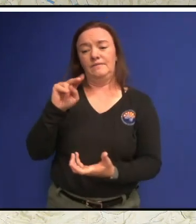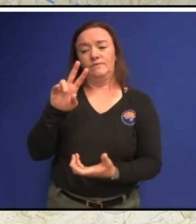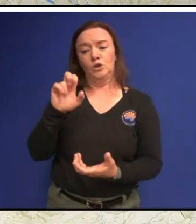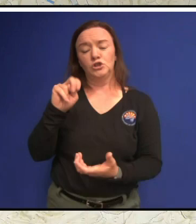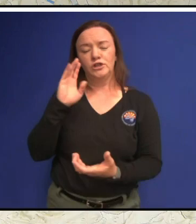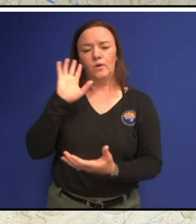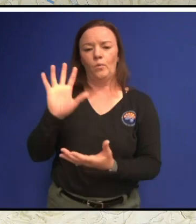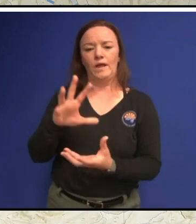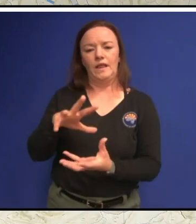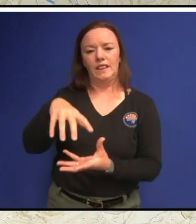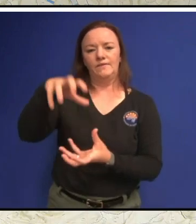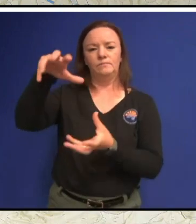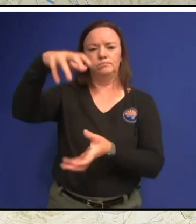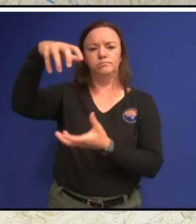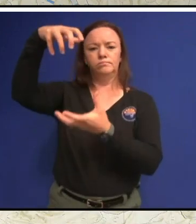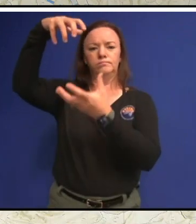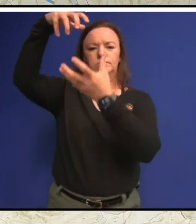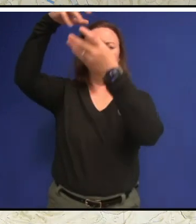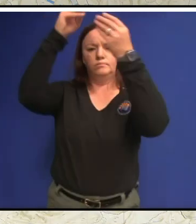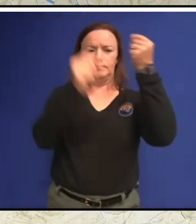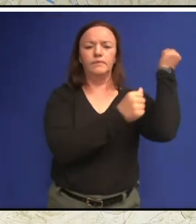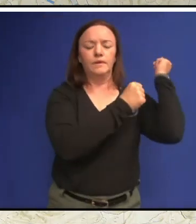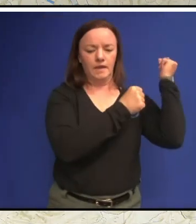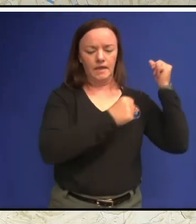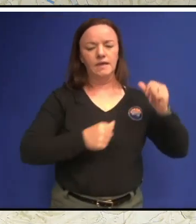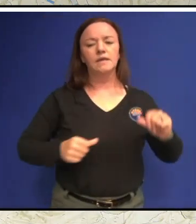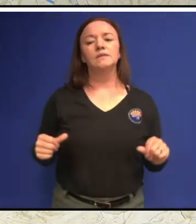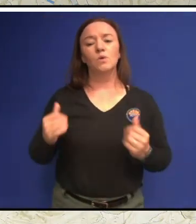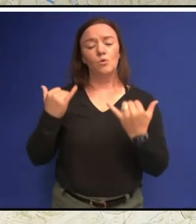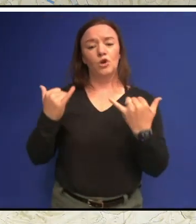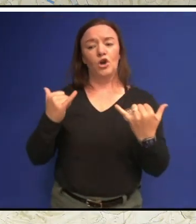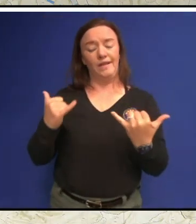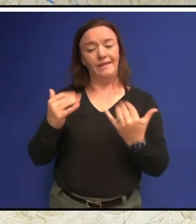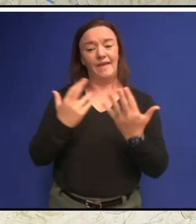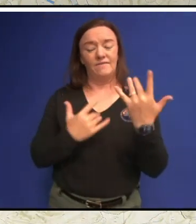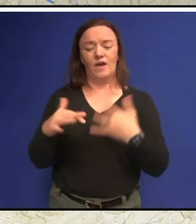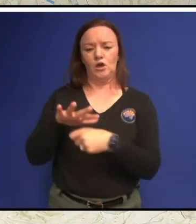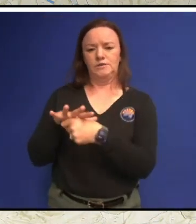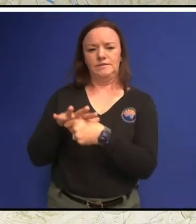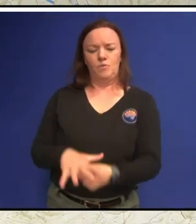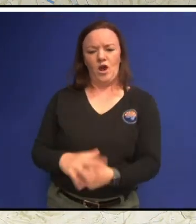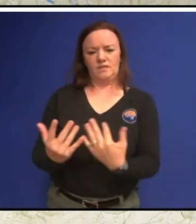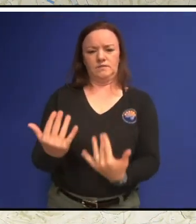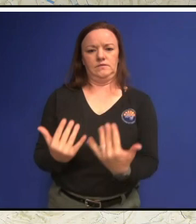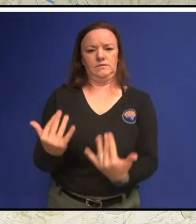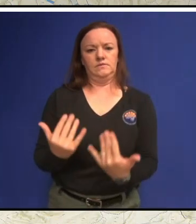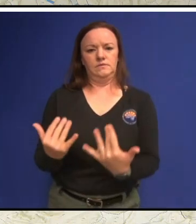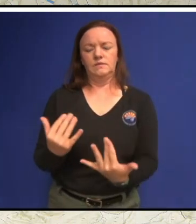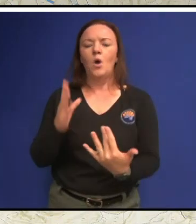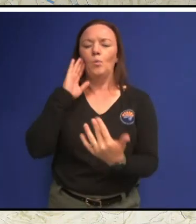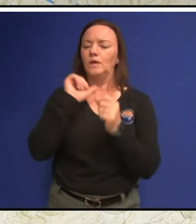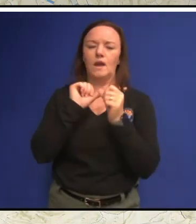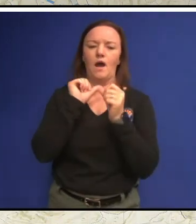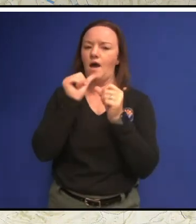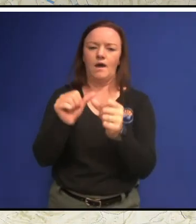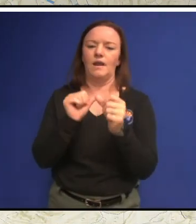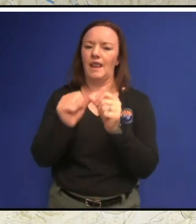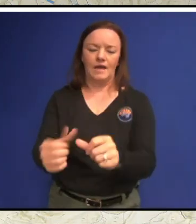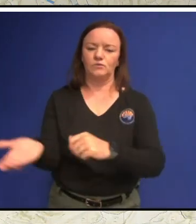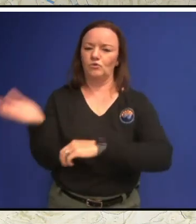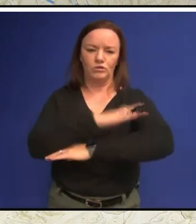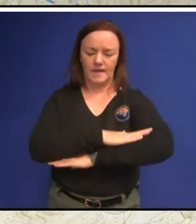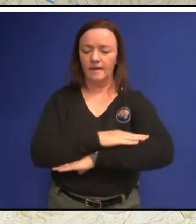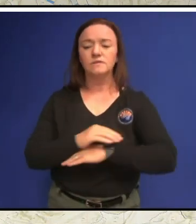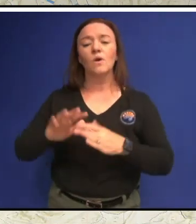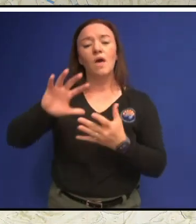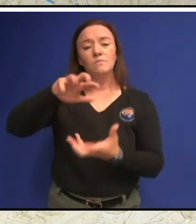on the ground that are suppressing the fire are likely to not carry out throughout the day. And then as that inversion lifts, fire